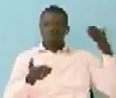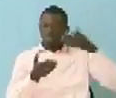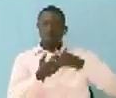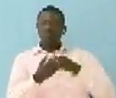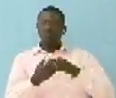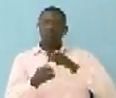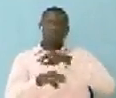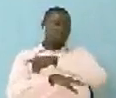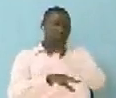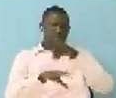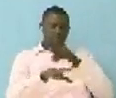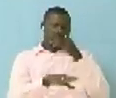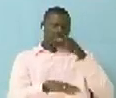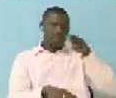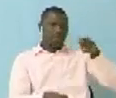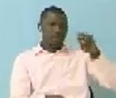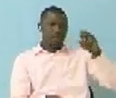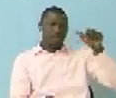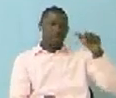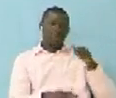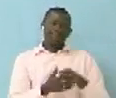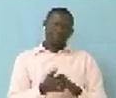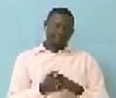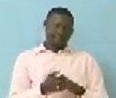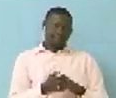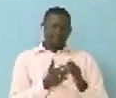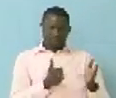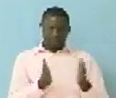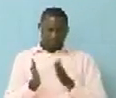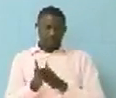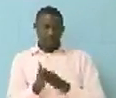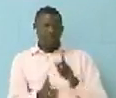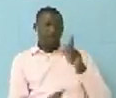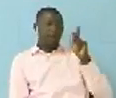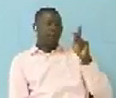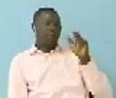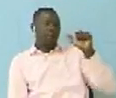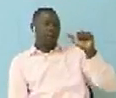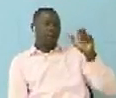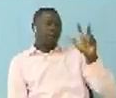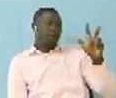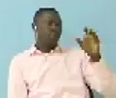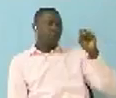Kausu Kamara. Bombardier was never a